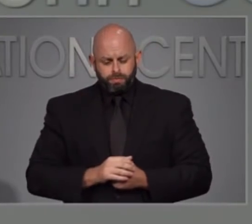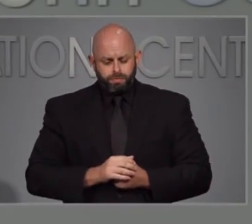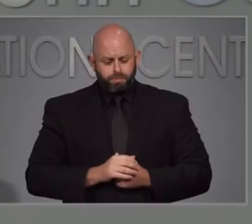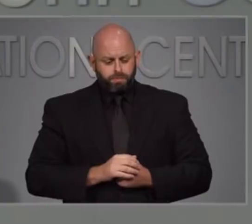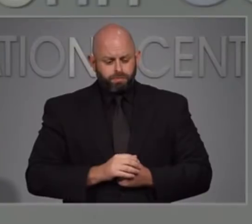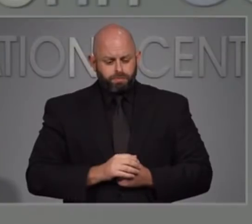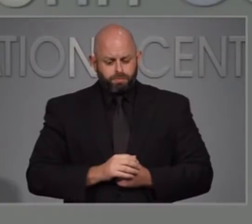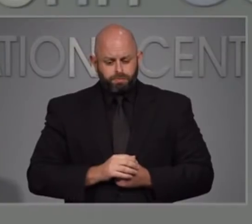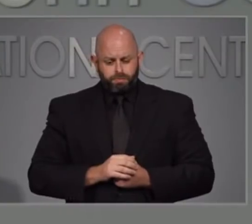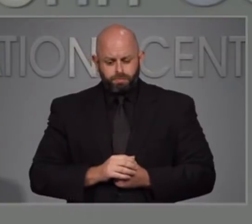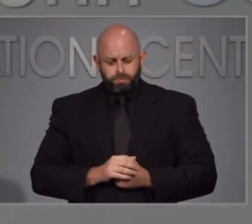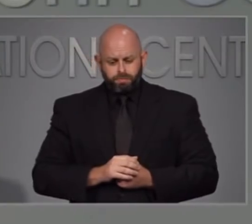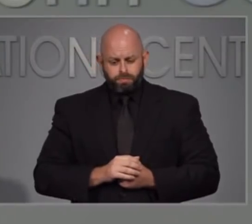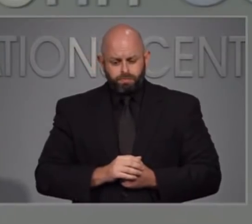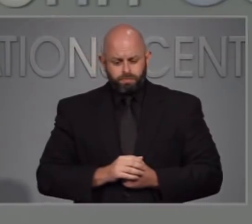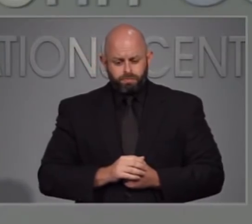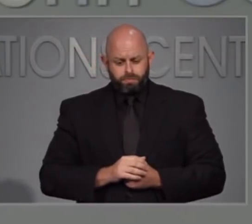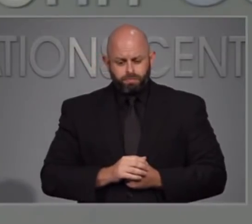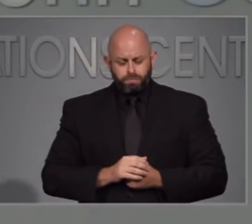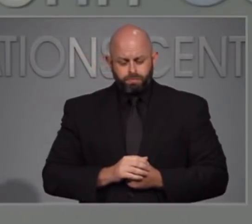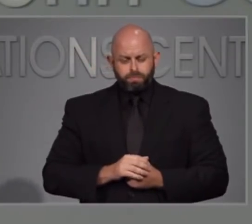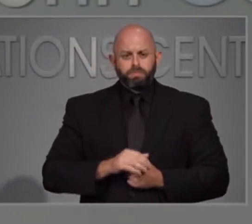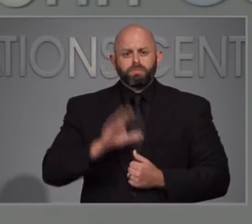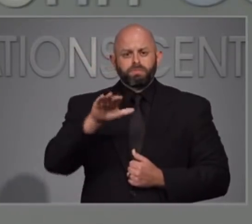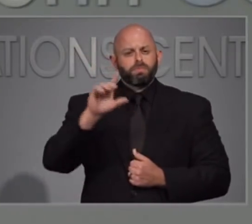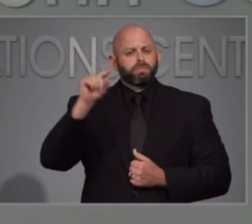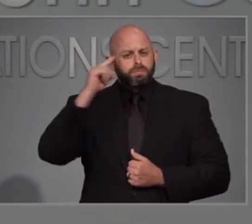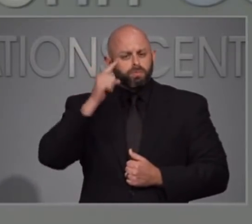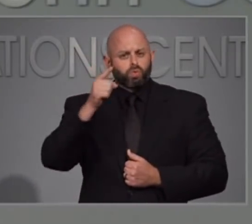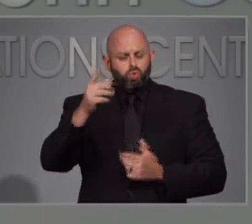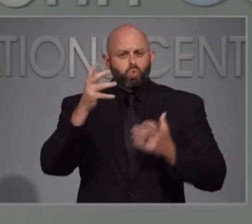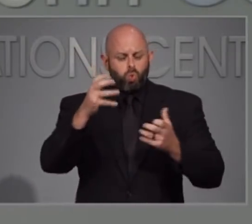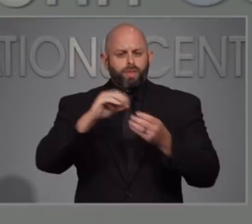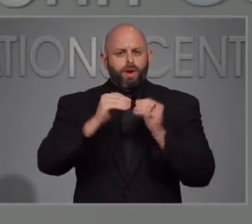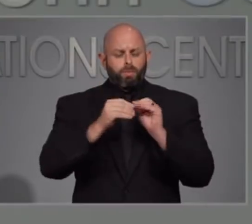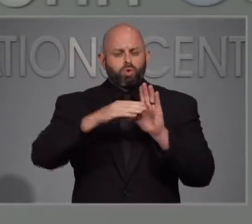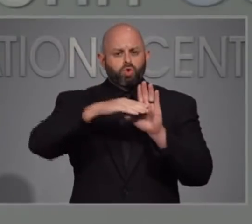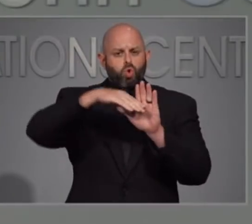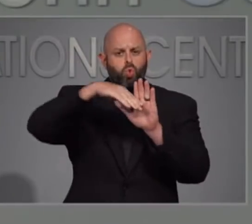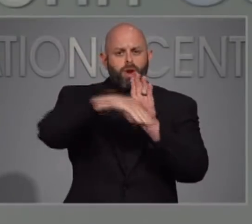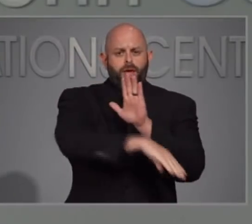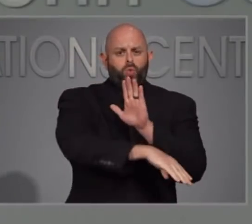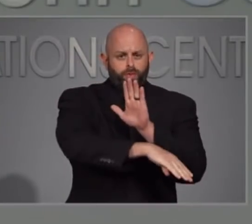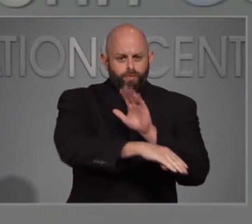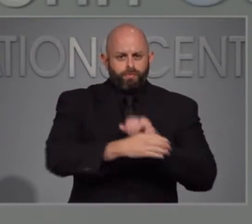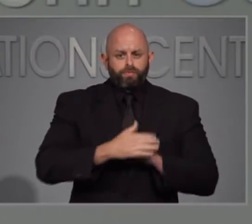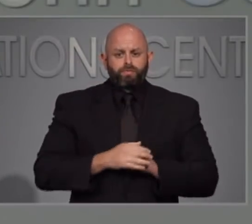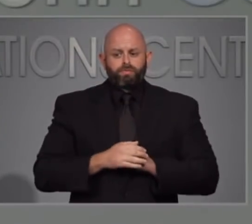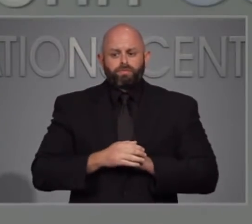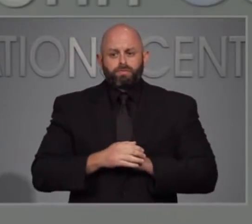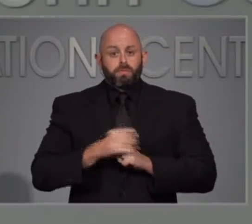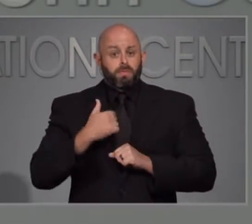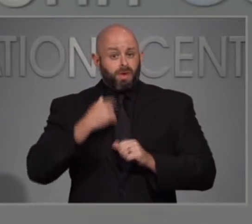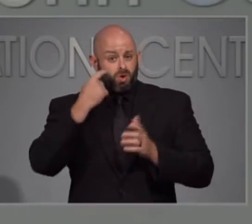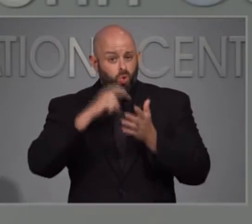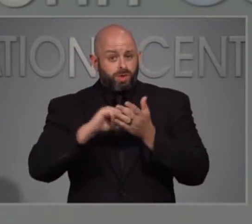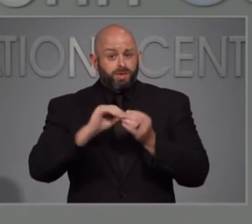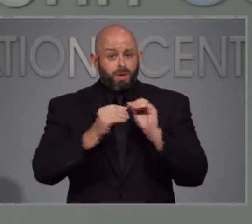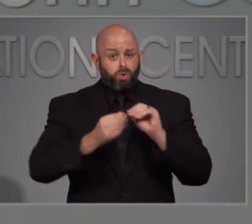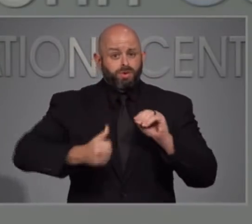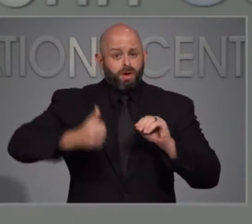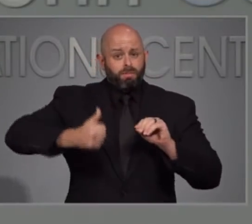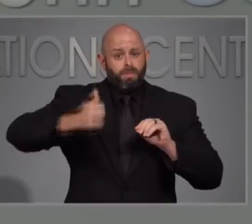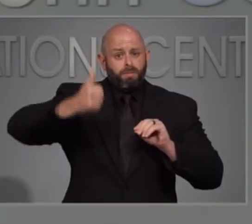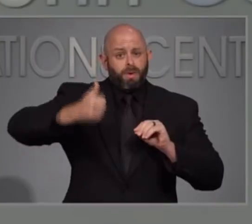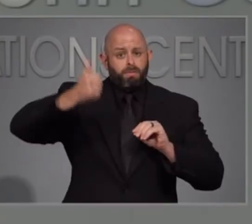going in the direction that you wanted, you said you wanted to move deliberately through this phase-in reopen process. Do you have